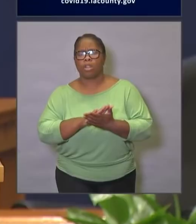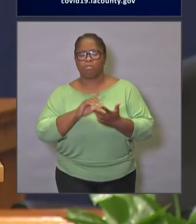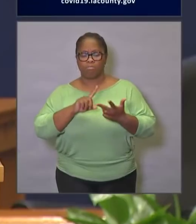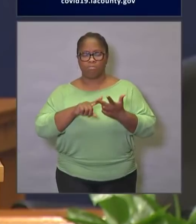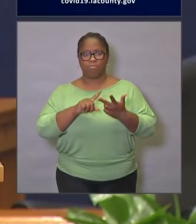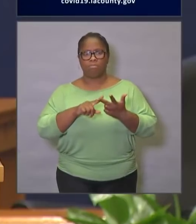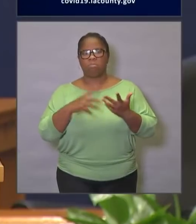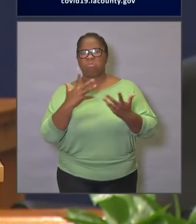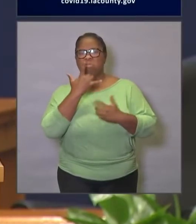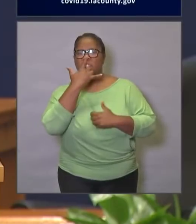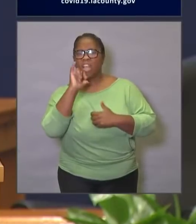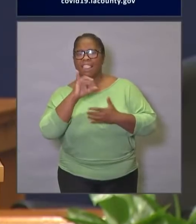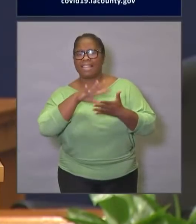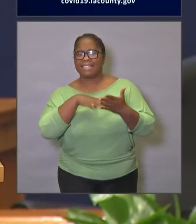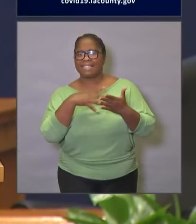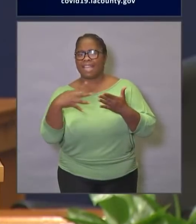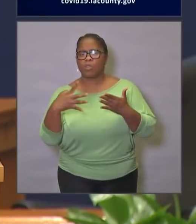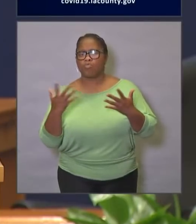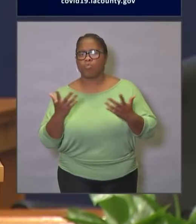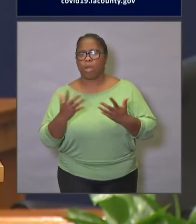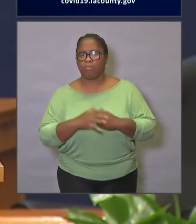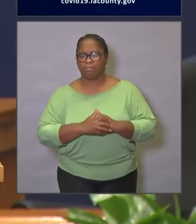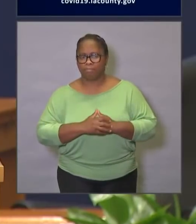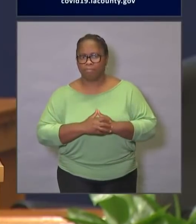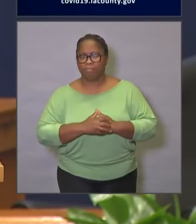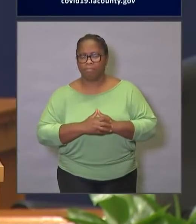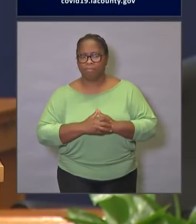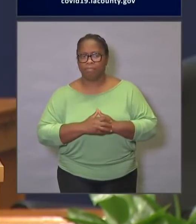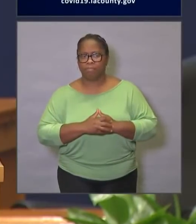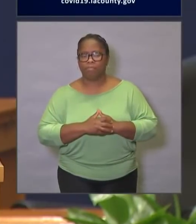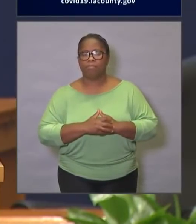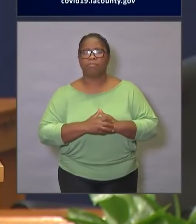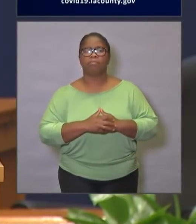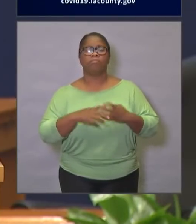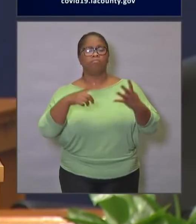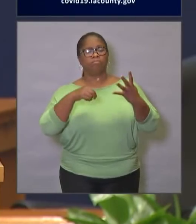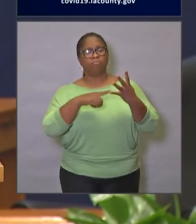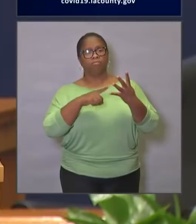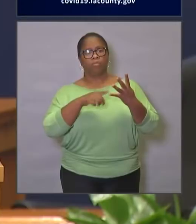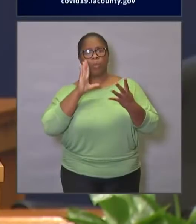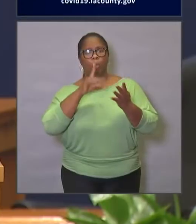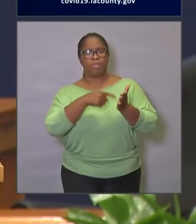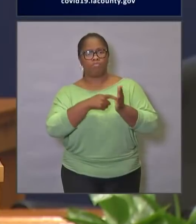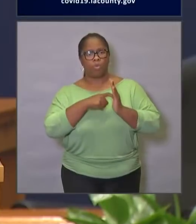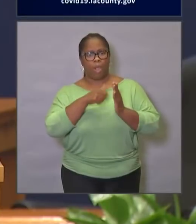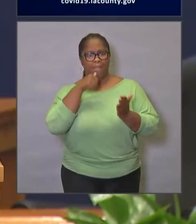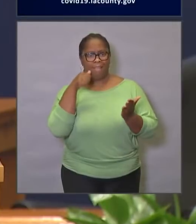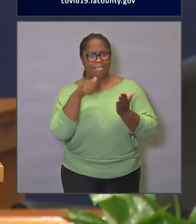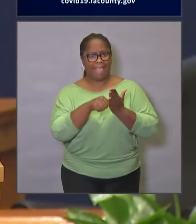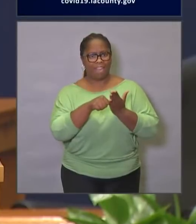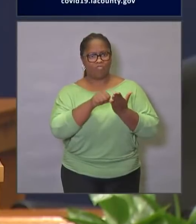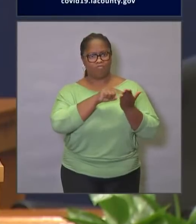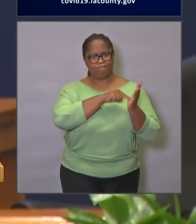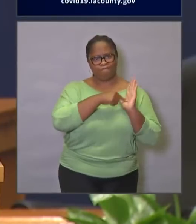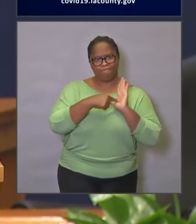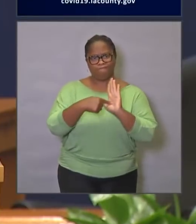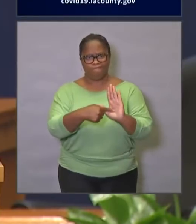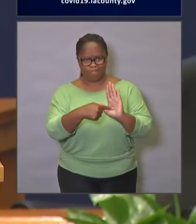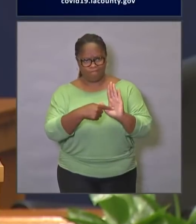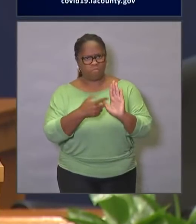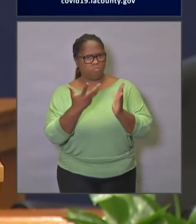anticipated schedule for in-classroom instruction. We'll also be requiring letters demonstrating consultation